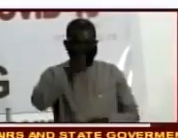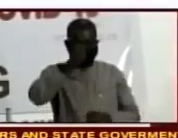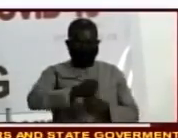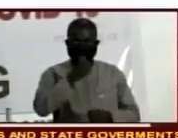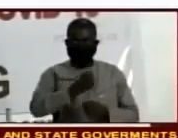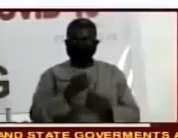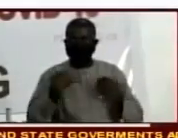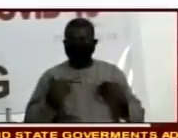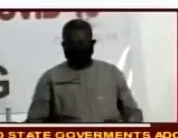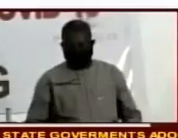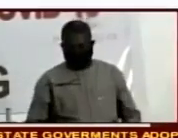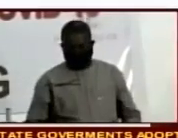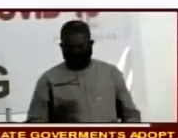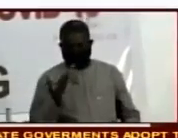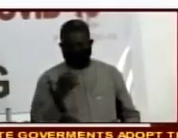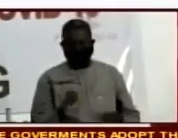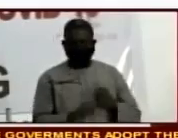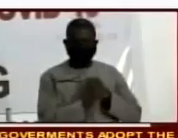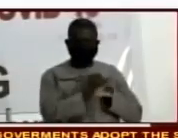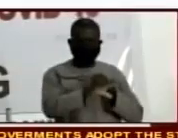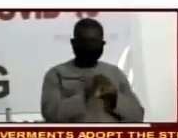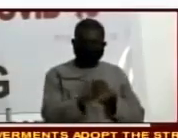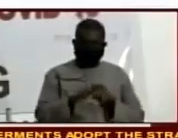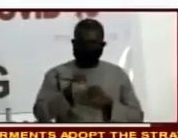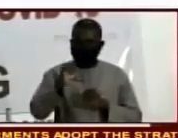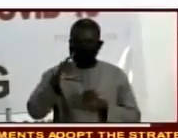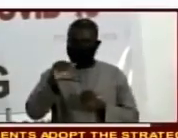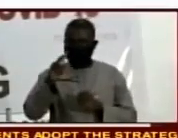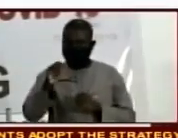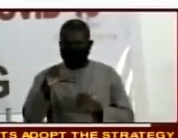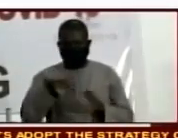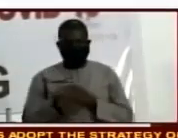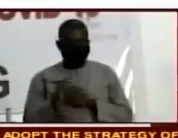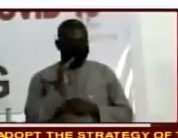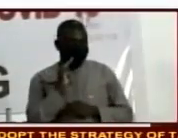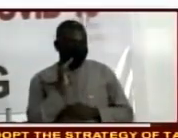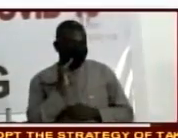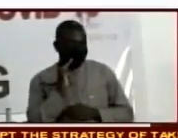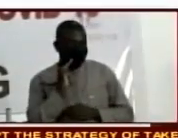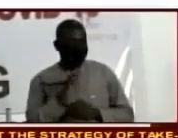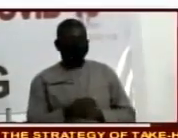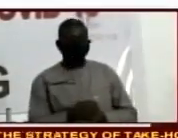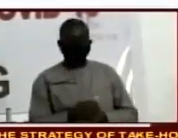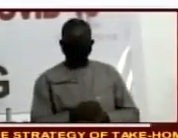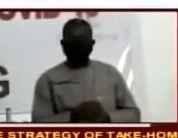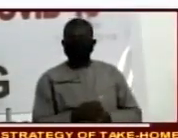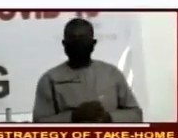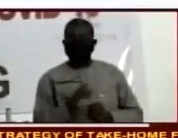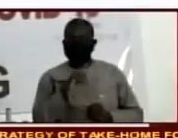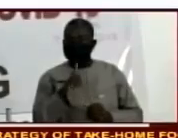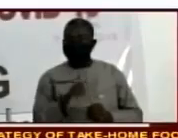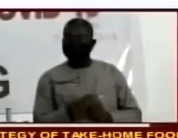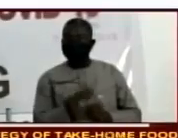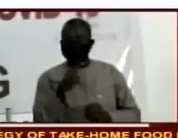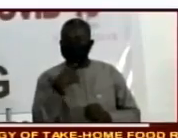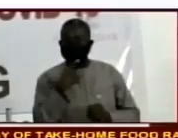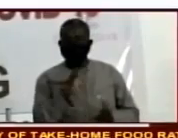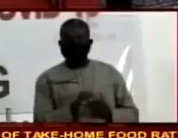for broadcast stations in the country. And it's not correct to say that it's only the